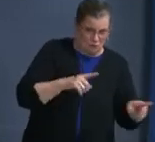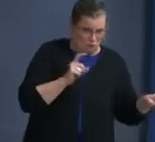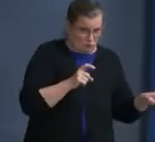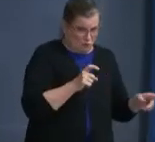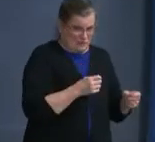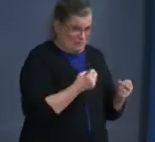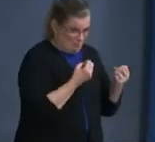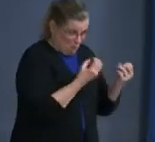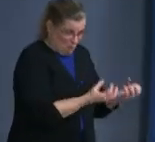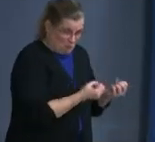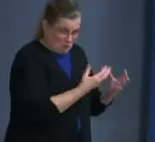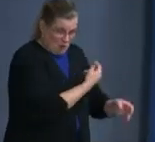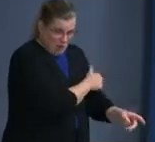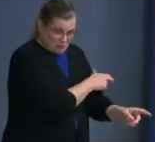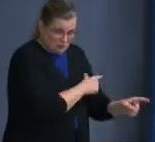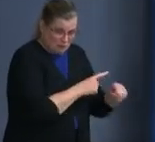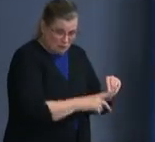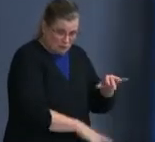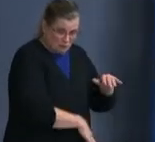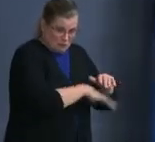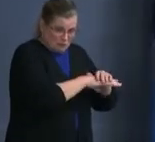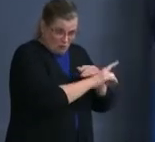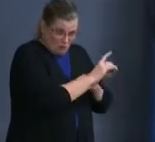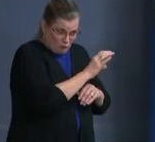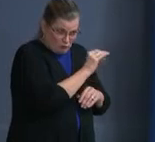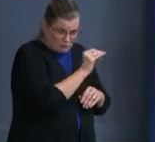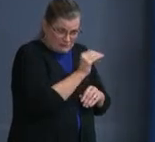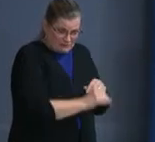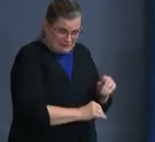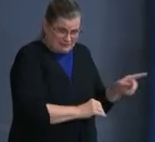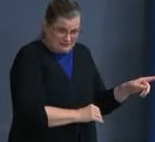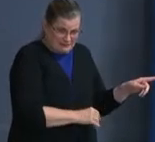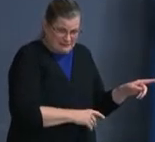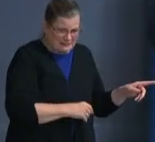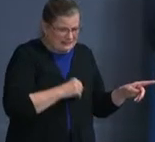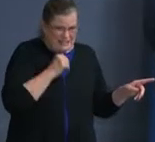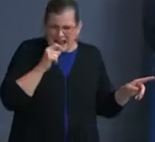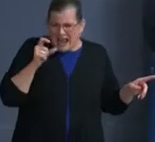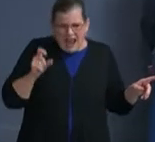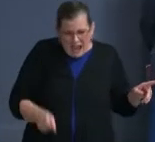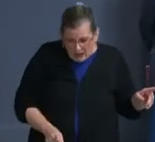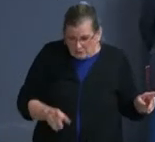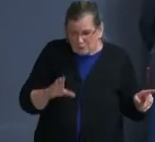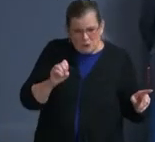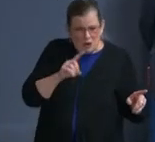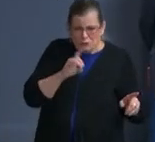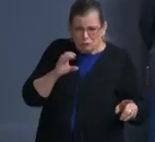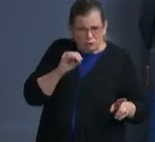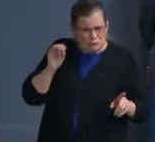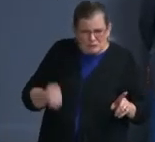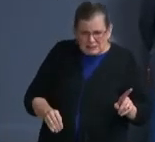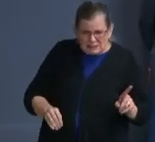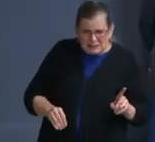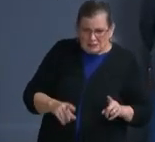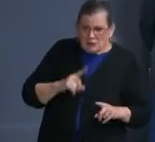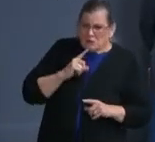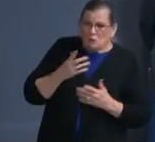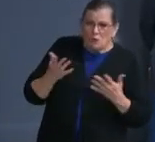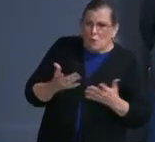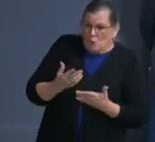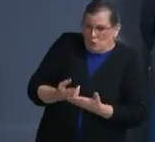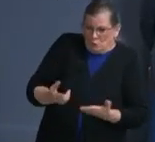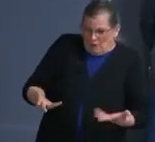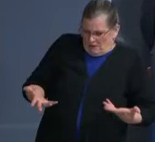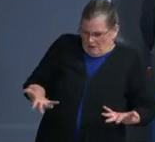reach 100% capacity? It doesn't necessarily have to be 100% capacity. It has to be what are the resources that we need, right?